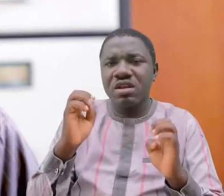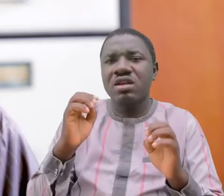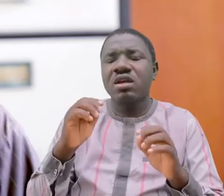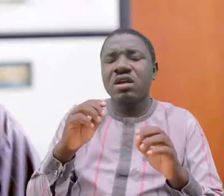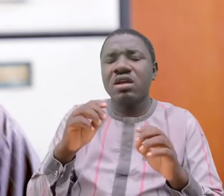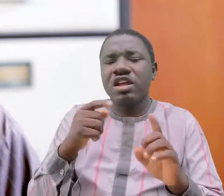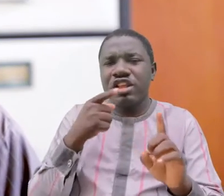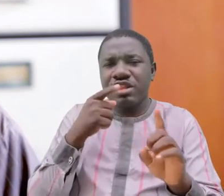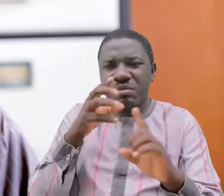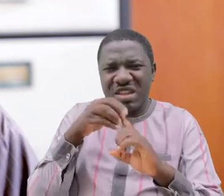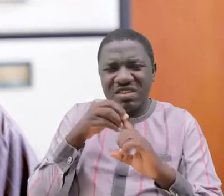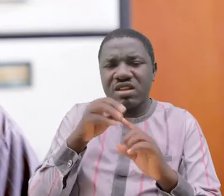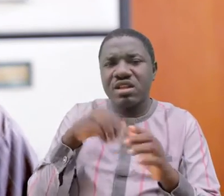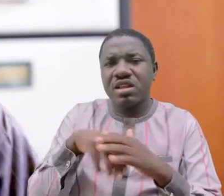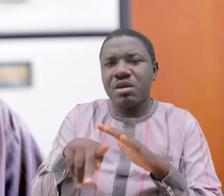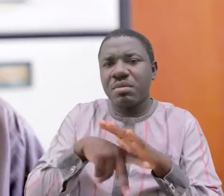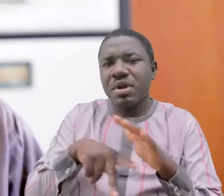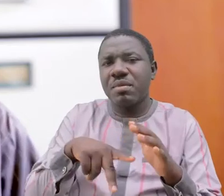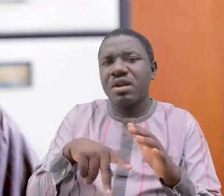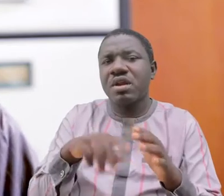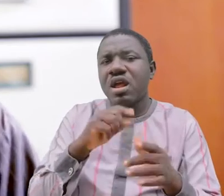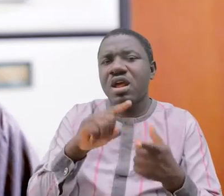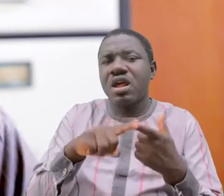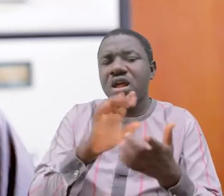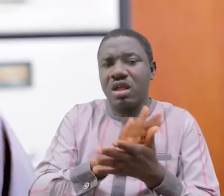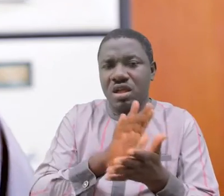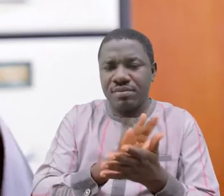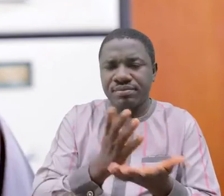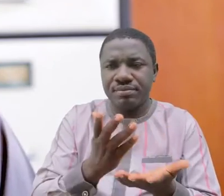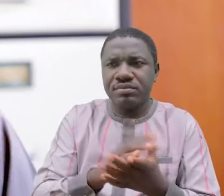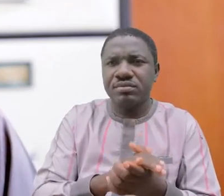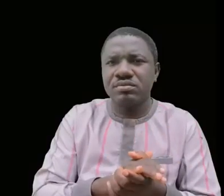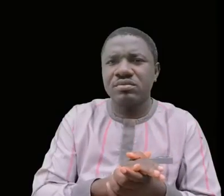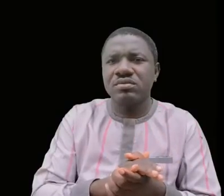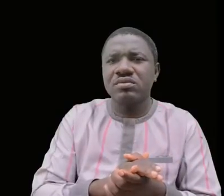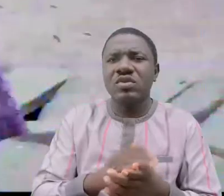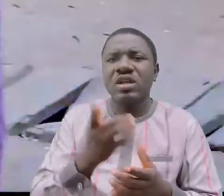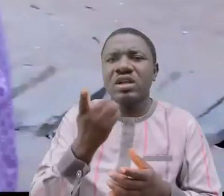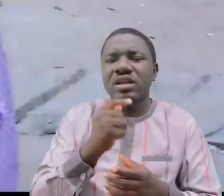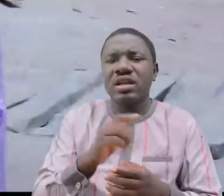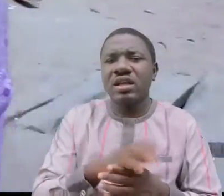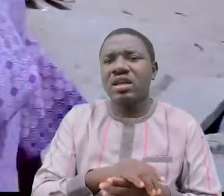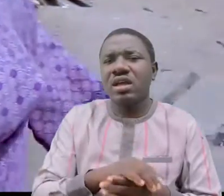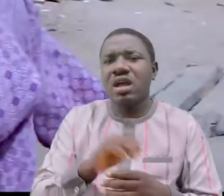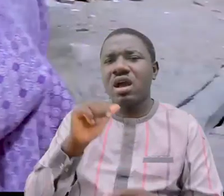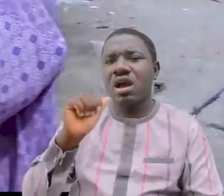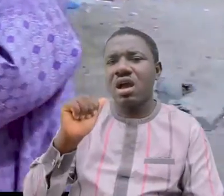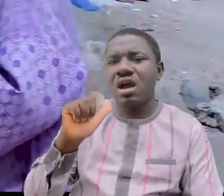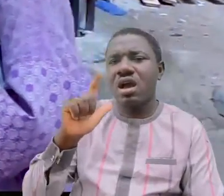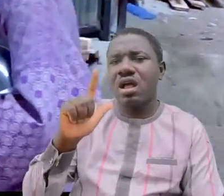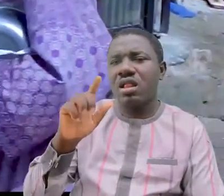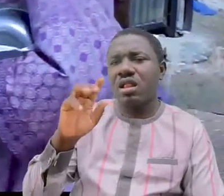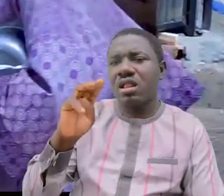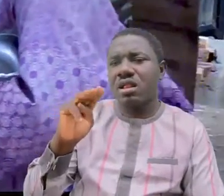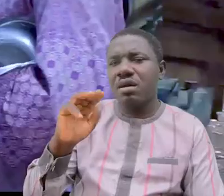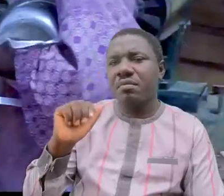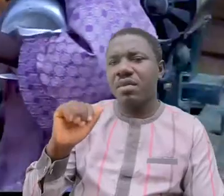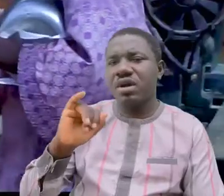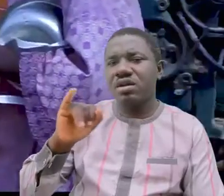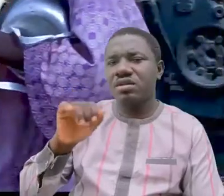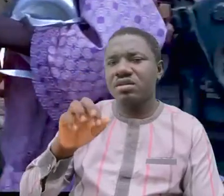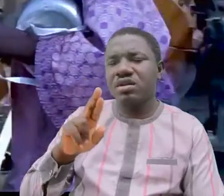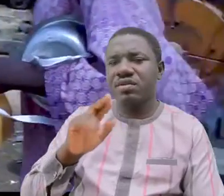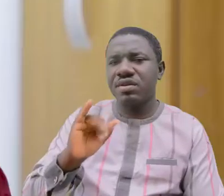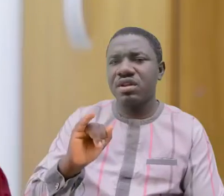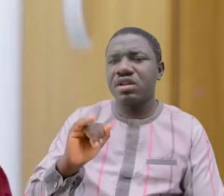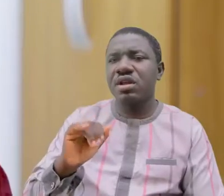level of education, particularly at the primary and secondary school level. If you take the Almajiri situation in